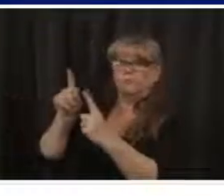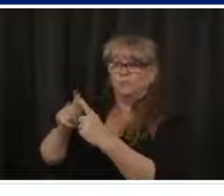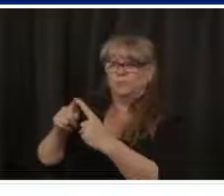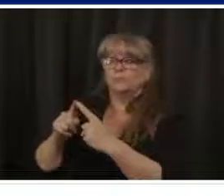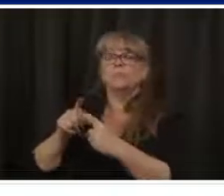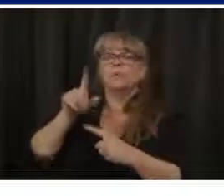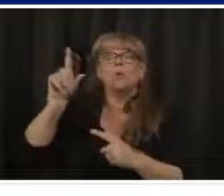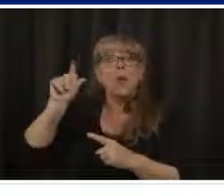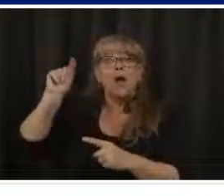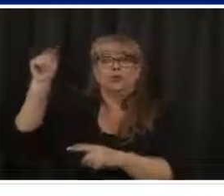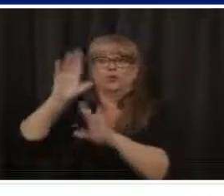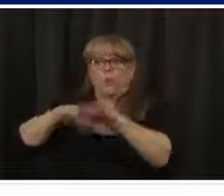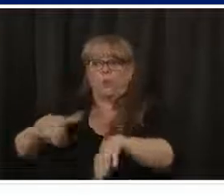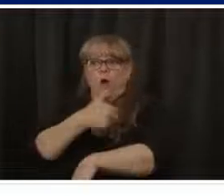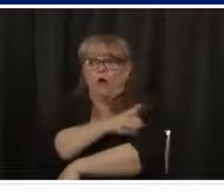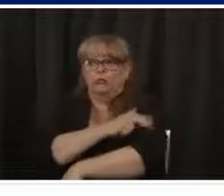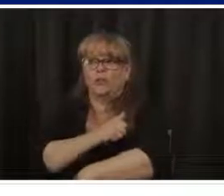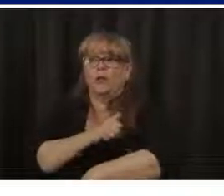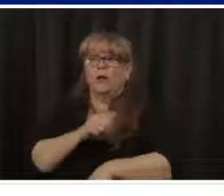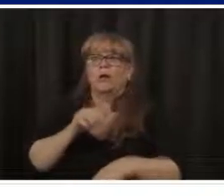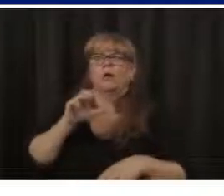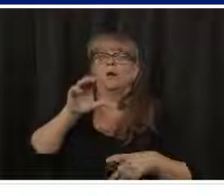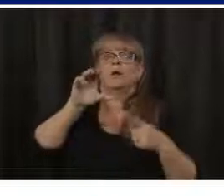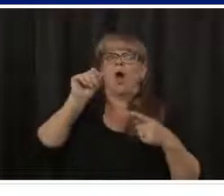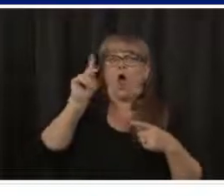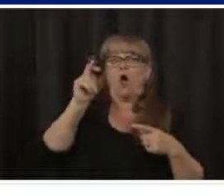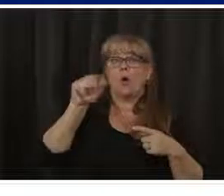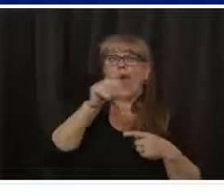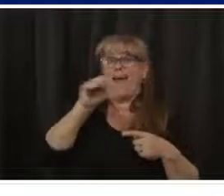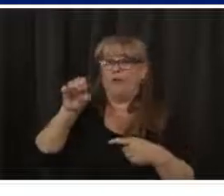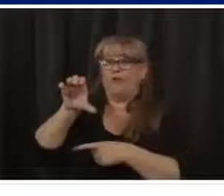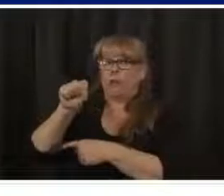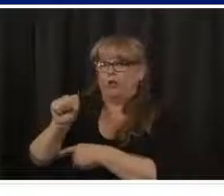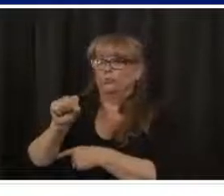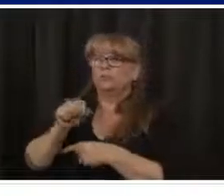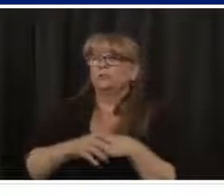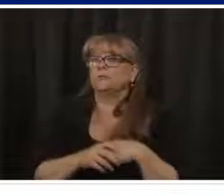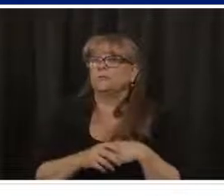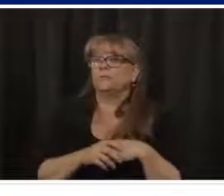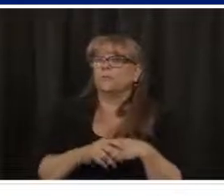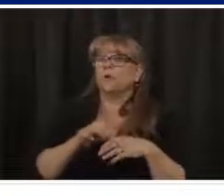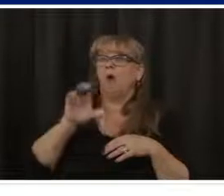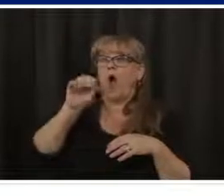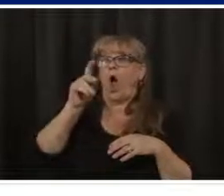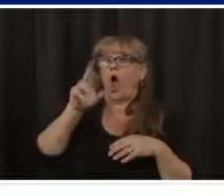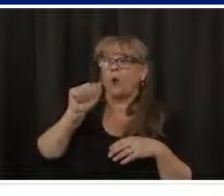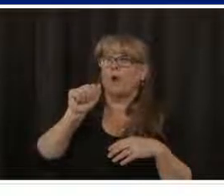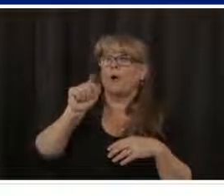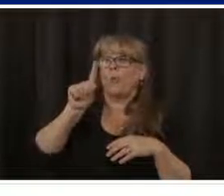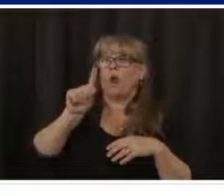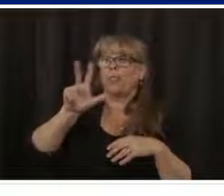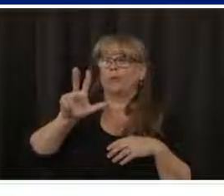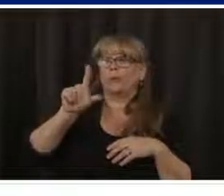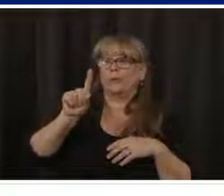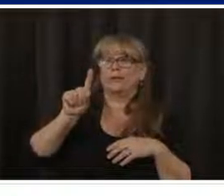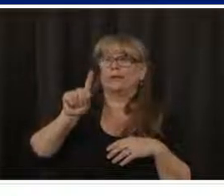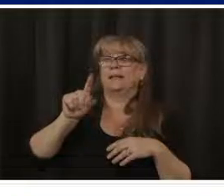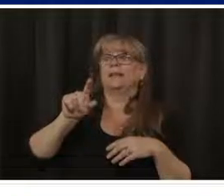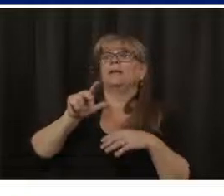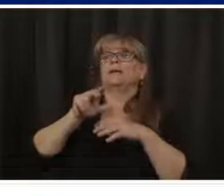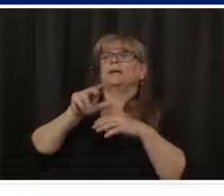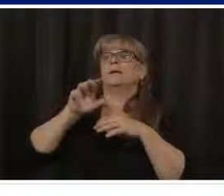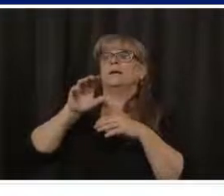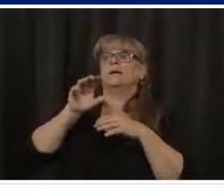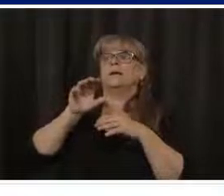Springs. So Aurora, 13123 East 16th Avenue, Colorado Springs, 4090 Briargate. You